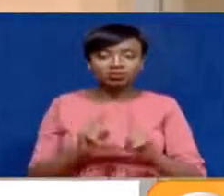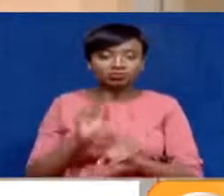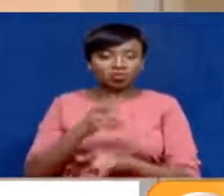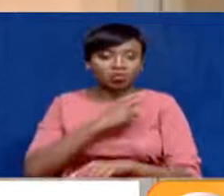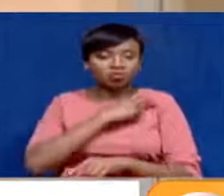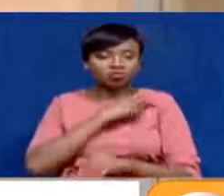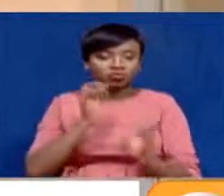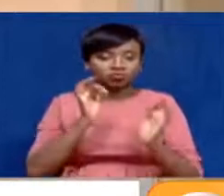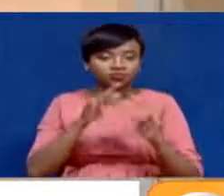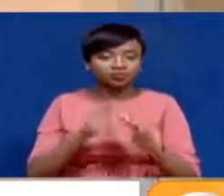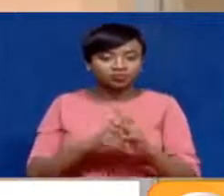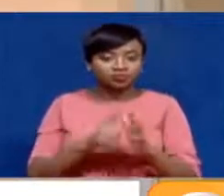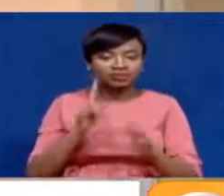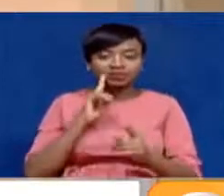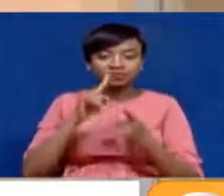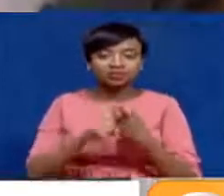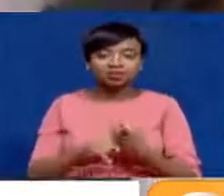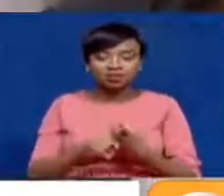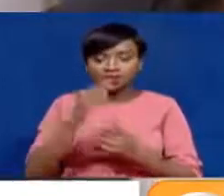consultation forums will run till Monday next week.